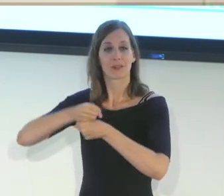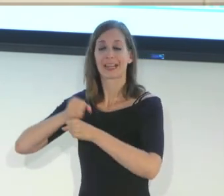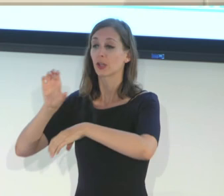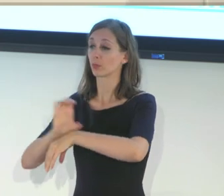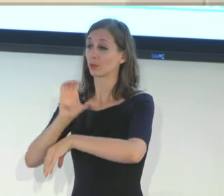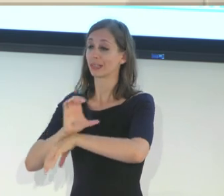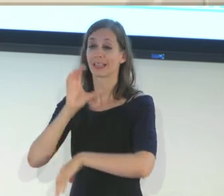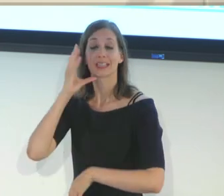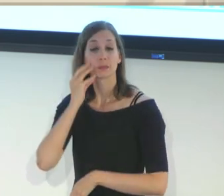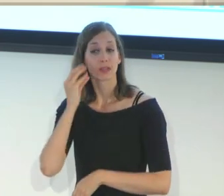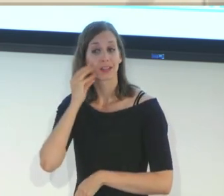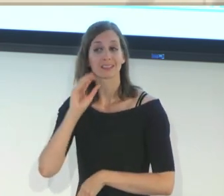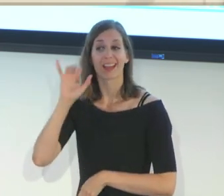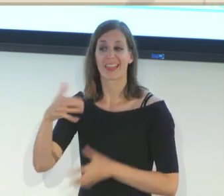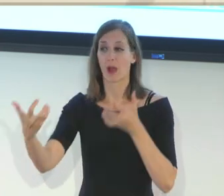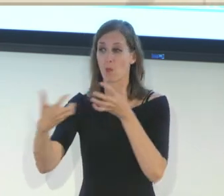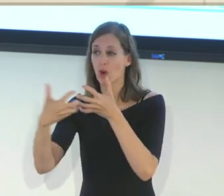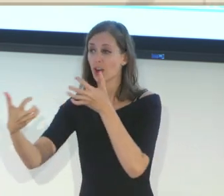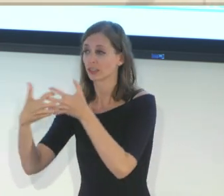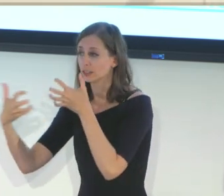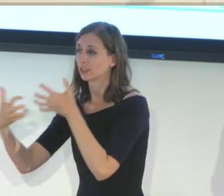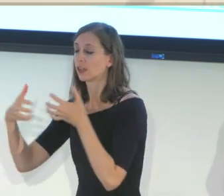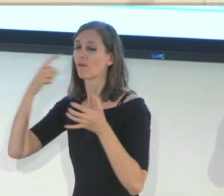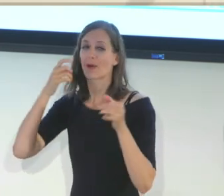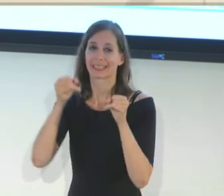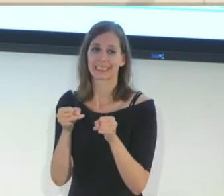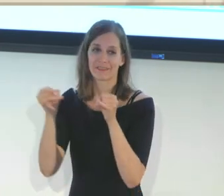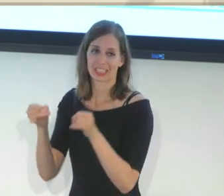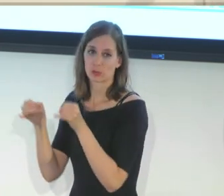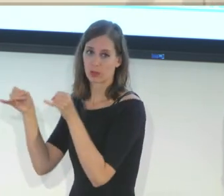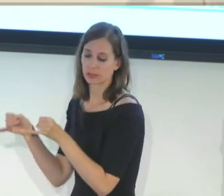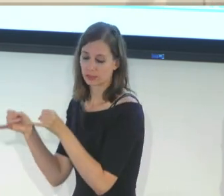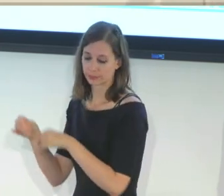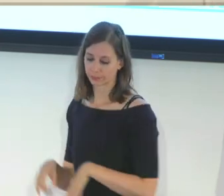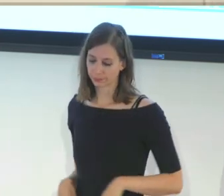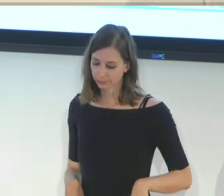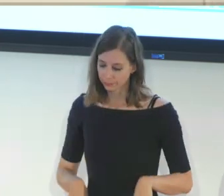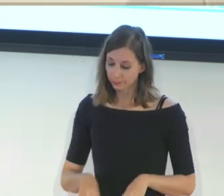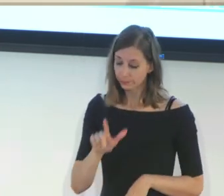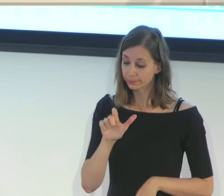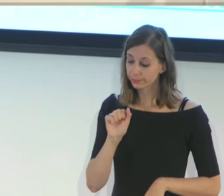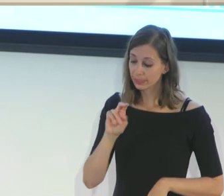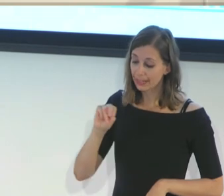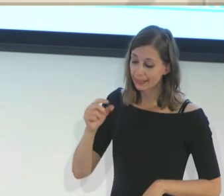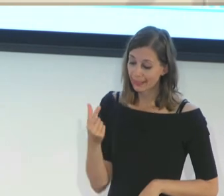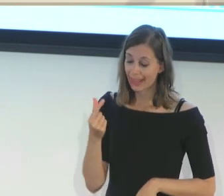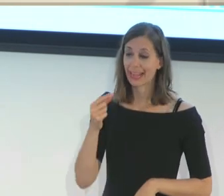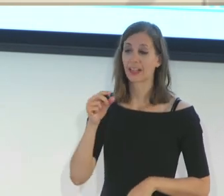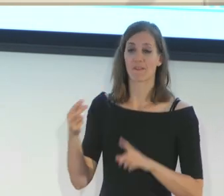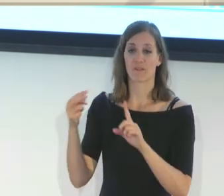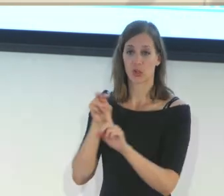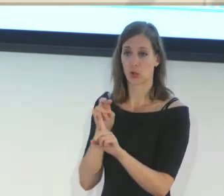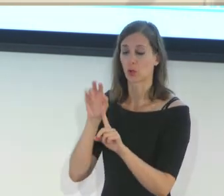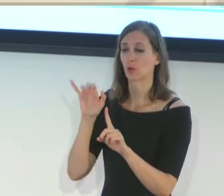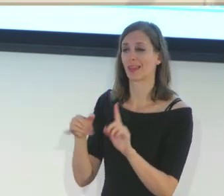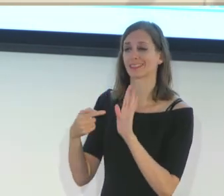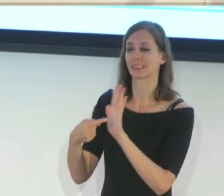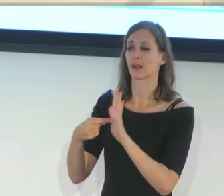experiences that work for us as individuals. Langview is an example of a project